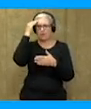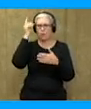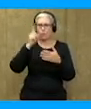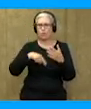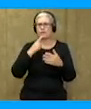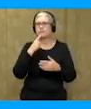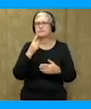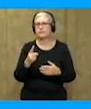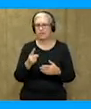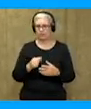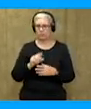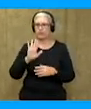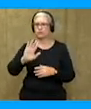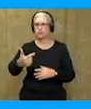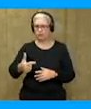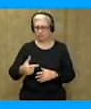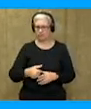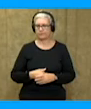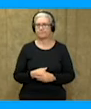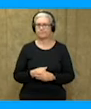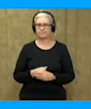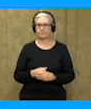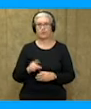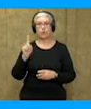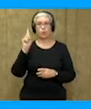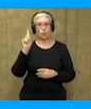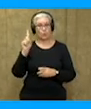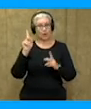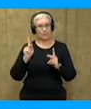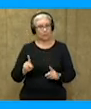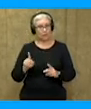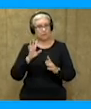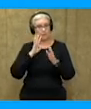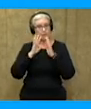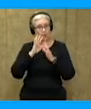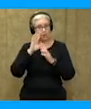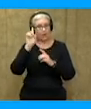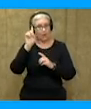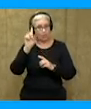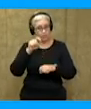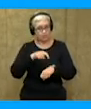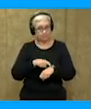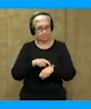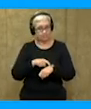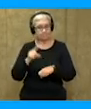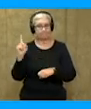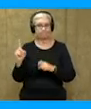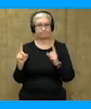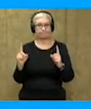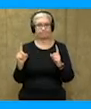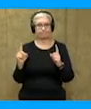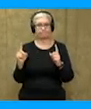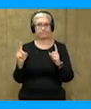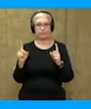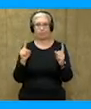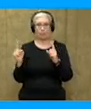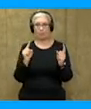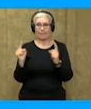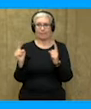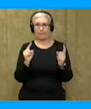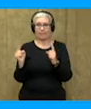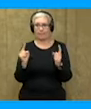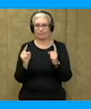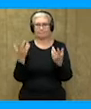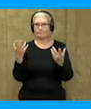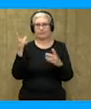that can be a real positive, but really definitely only one person can talk at a time, because what happens when two people are talking at a time? It escalates again,